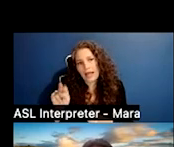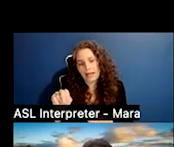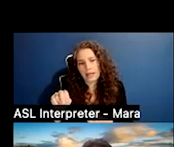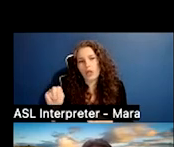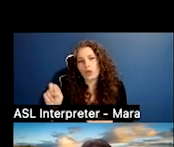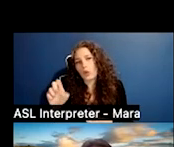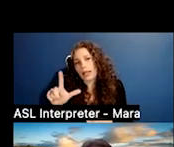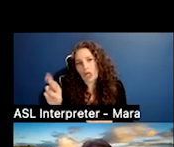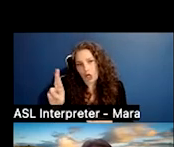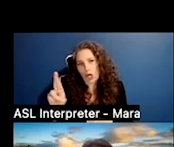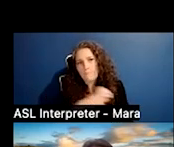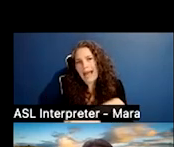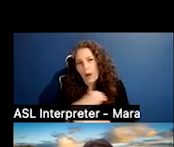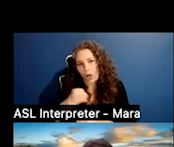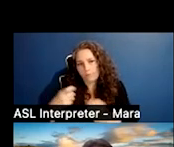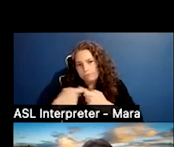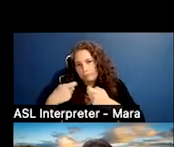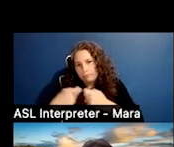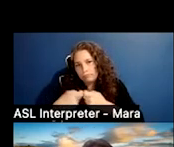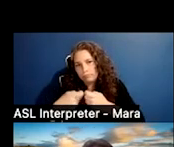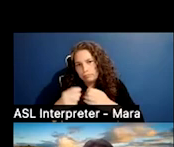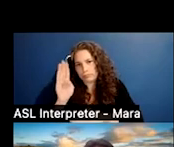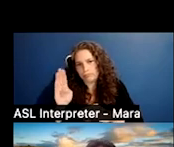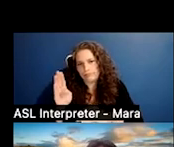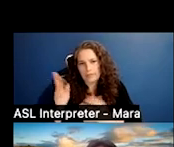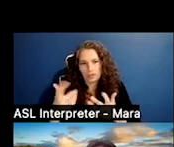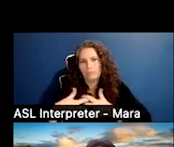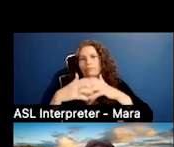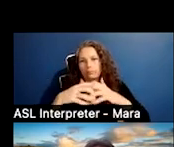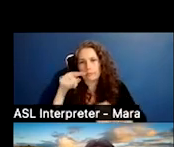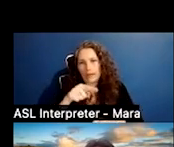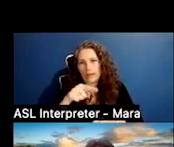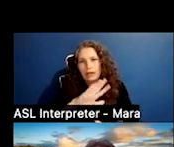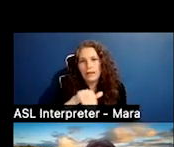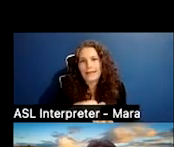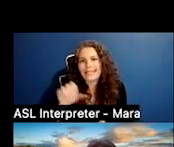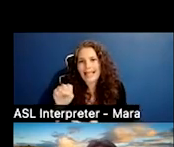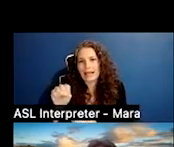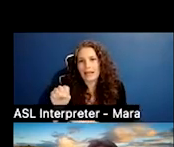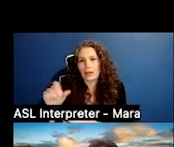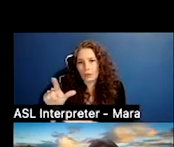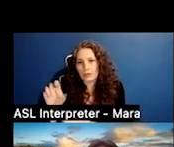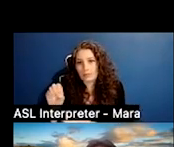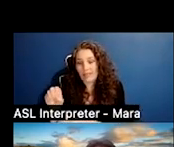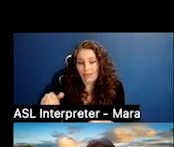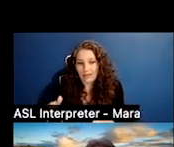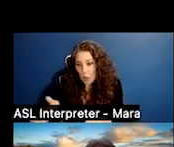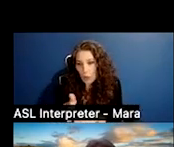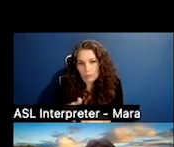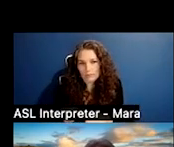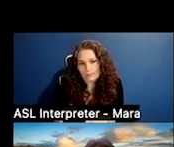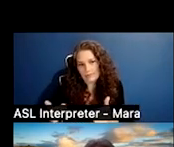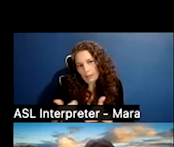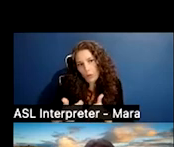coast in the midst of this. So that was a major concern, was what was the status of the nuclear power plant? Did we